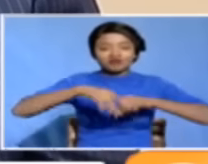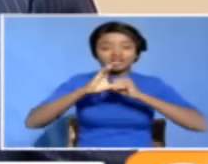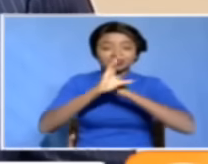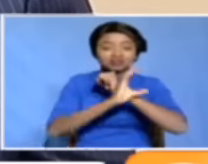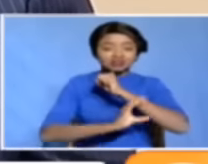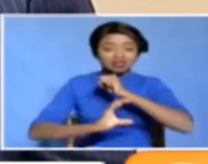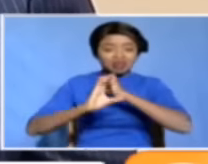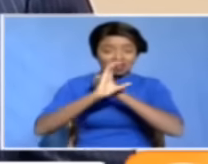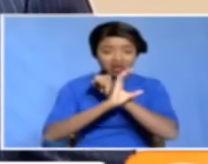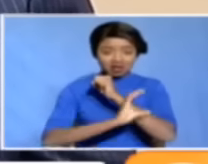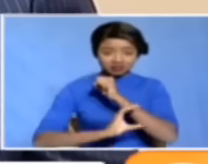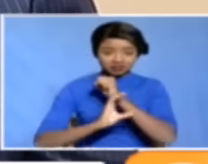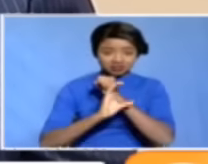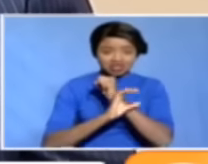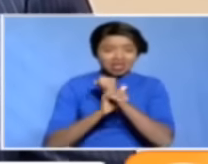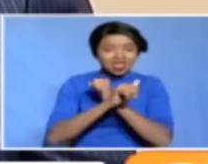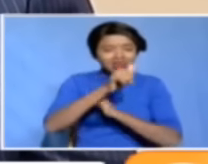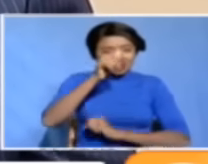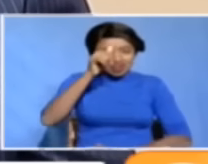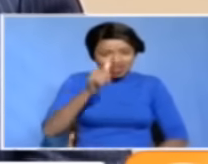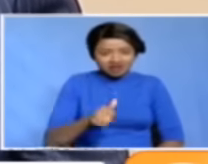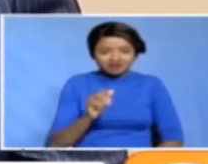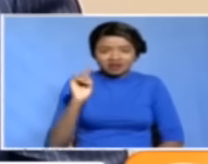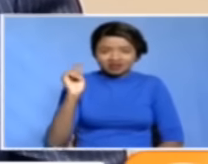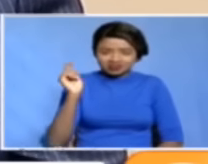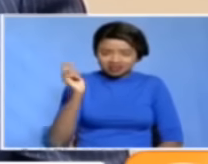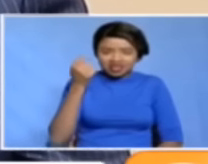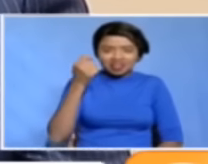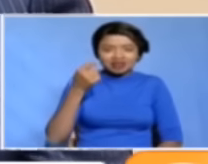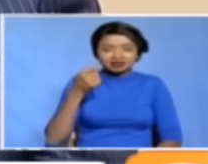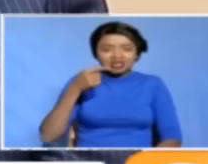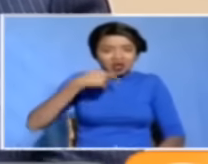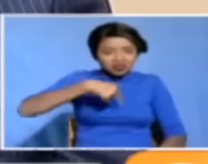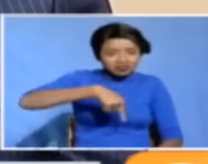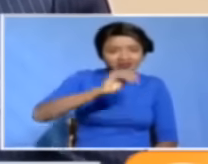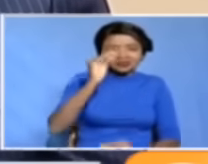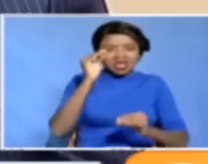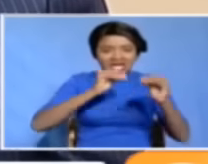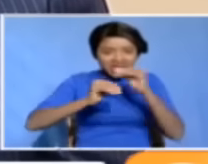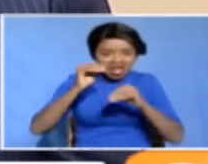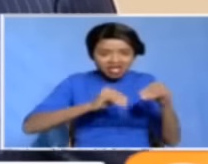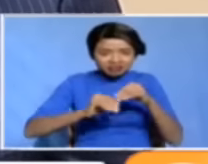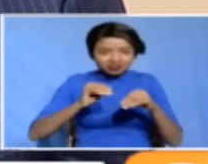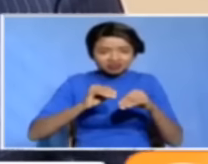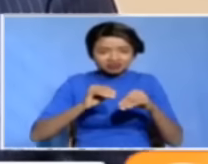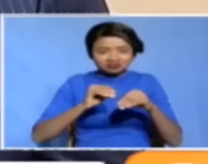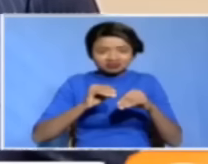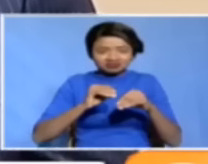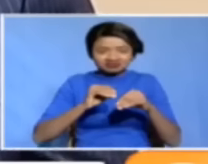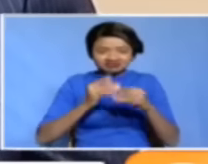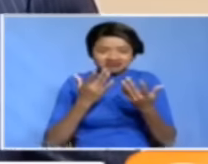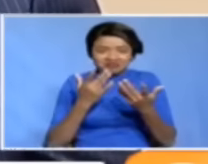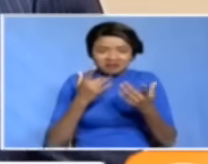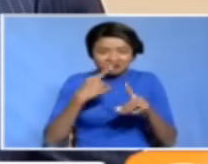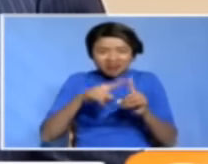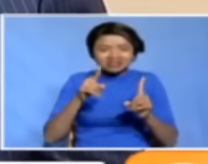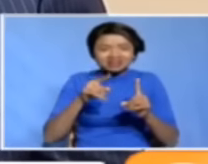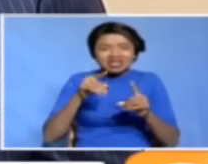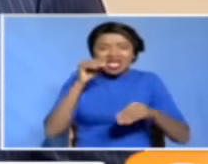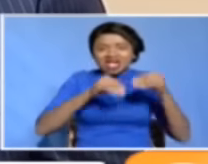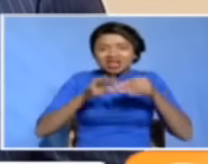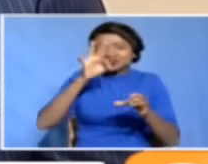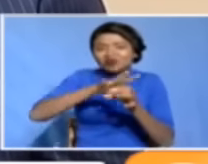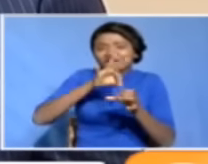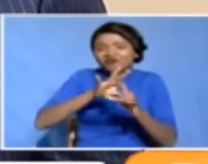that never again will Kenyans go to elections based on ethnic emotions, that we go to